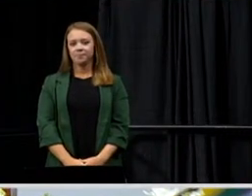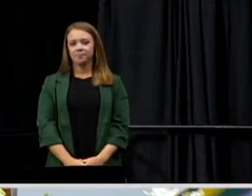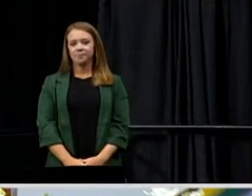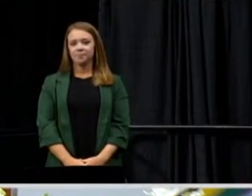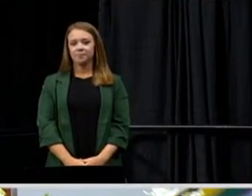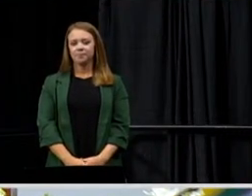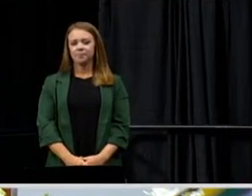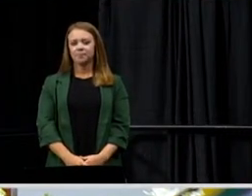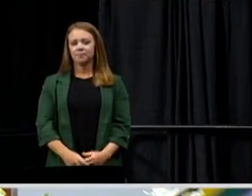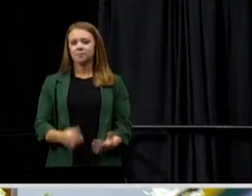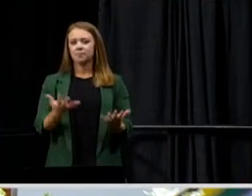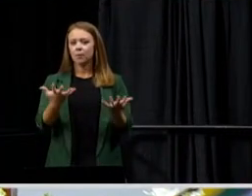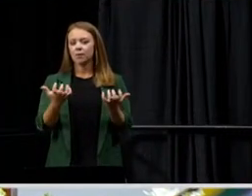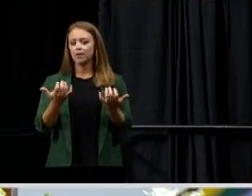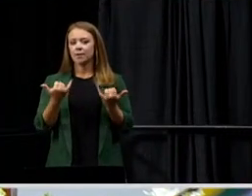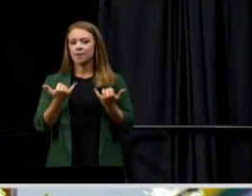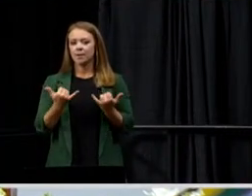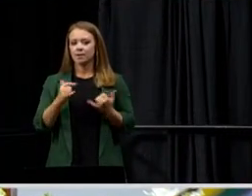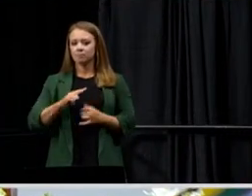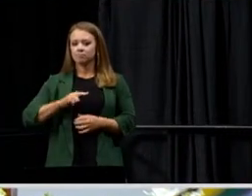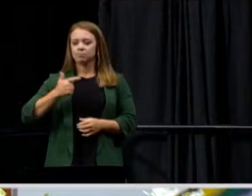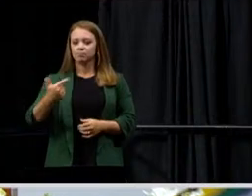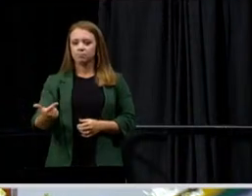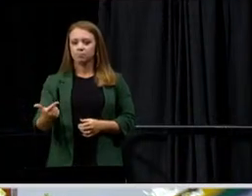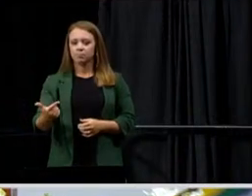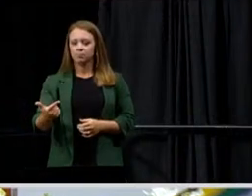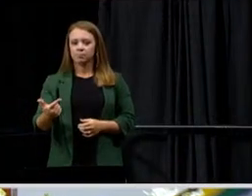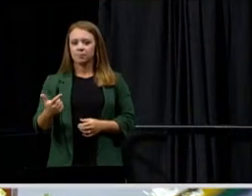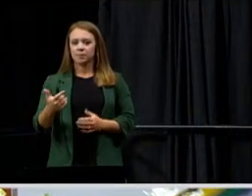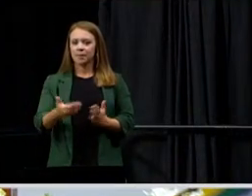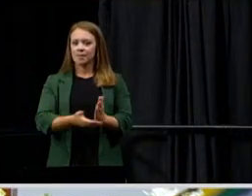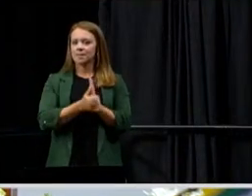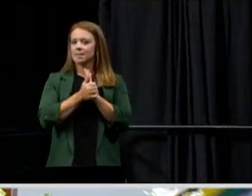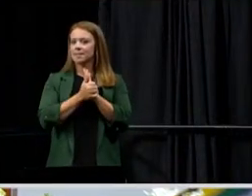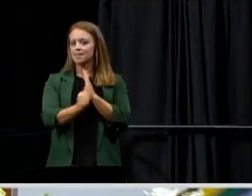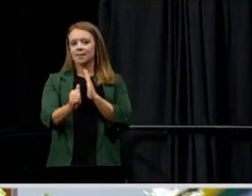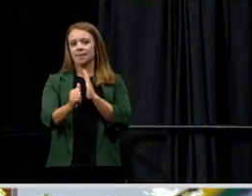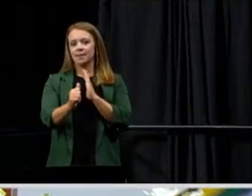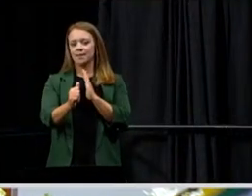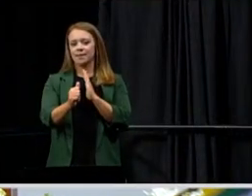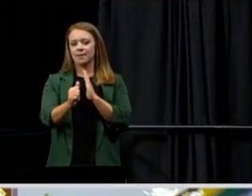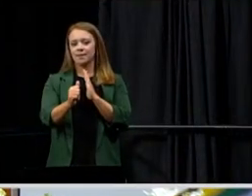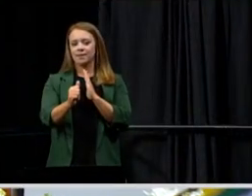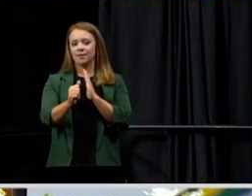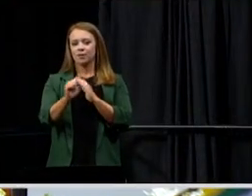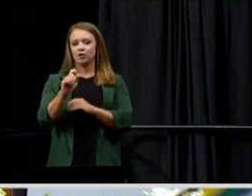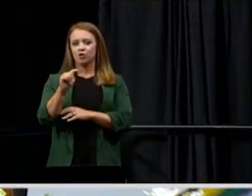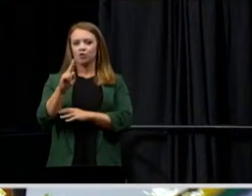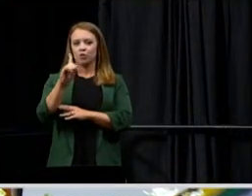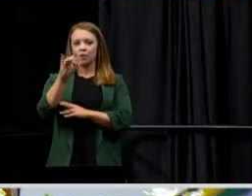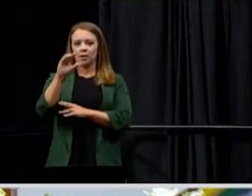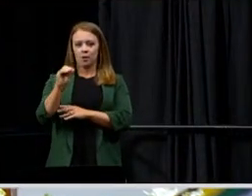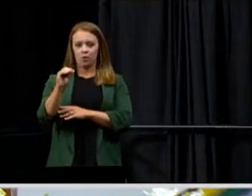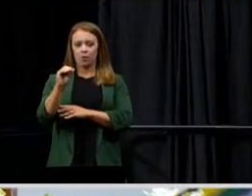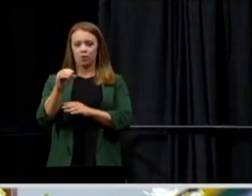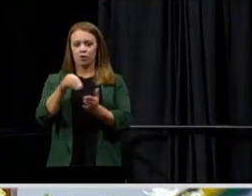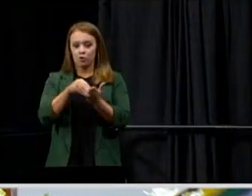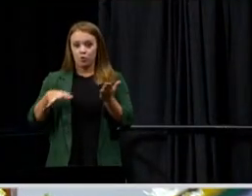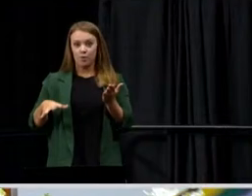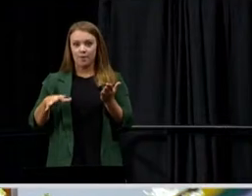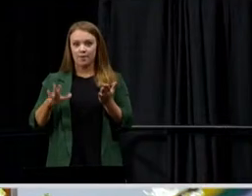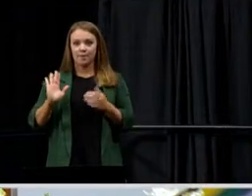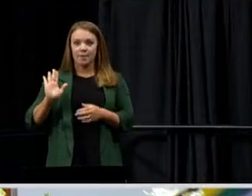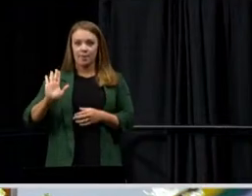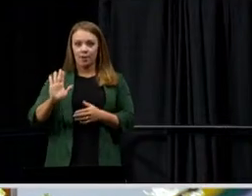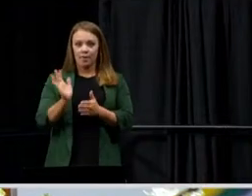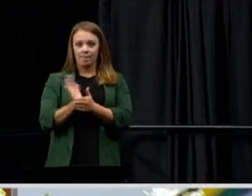I would like to now turn it over to the very talented Station Studio students and the video they have